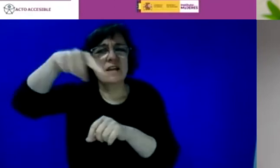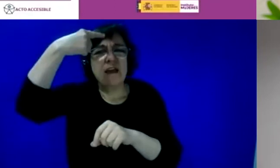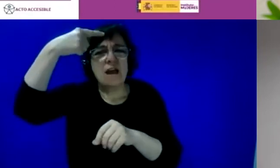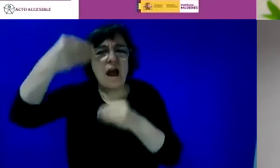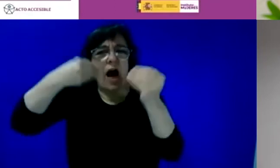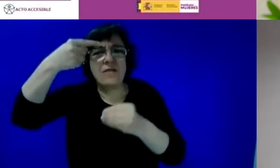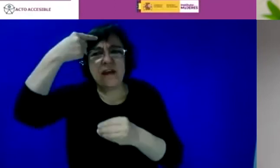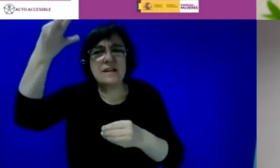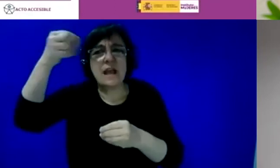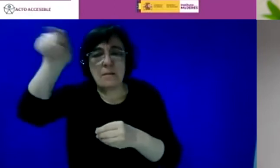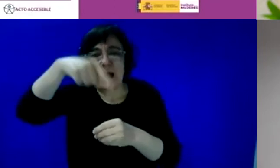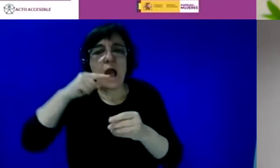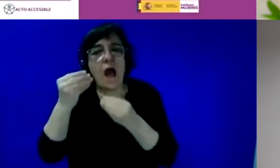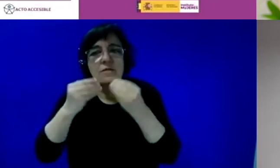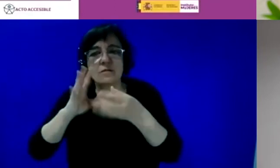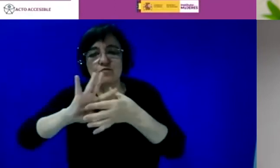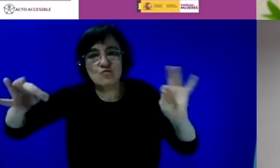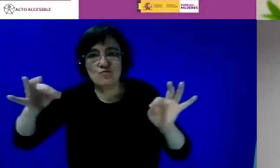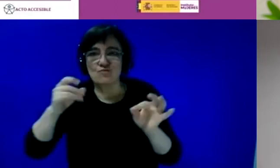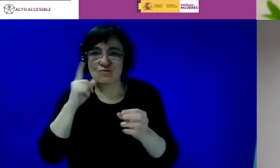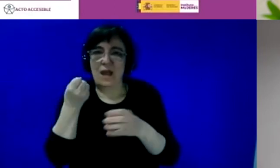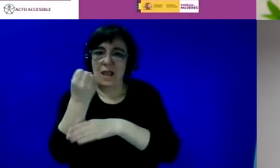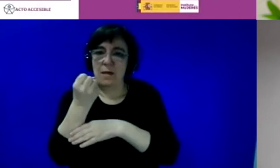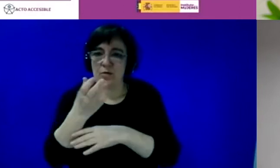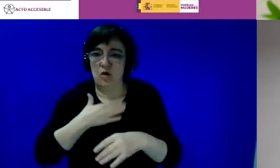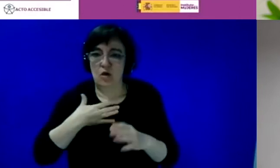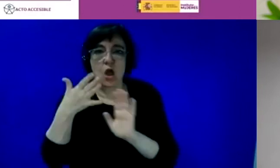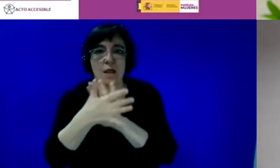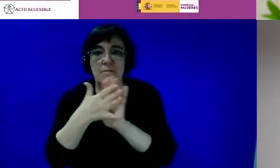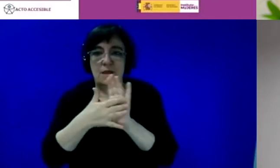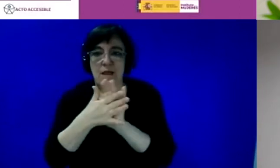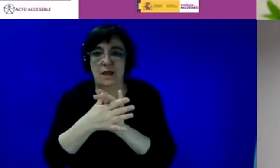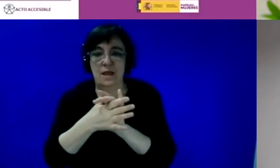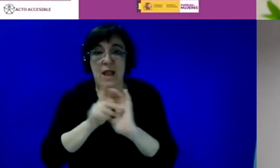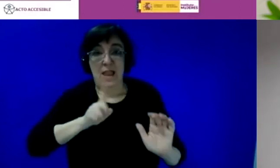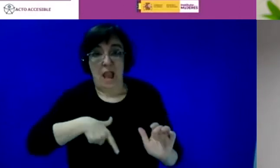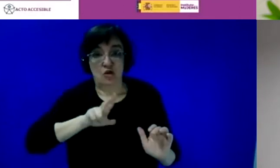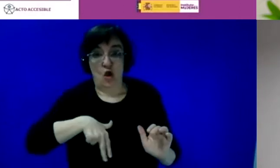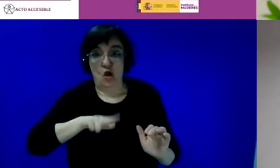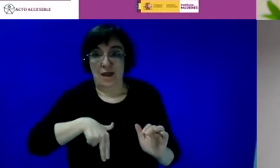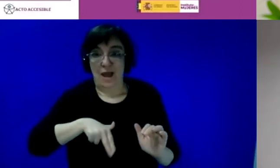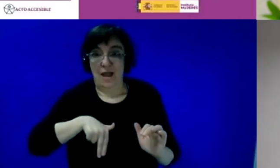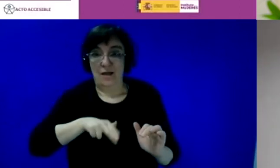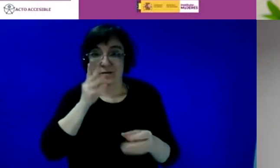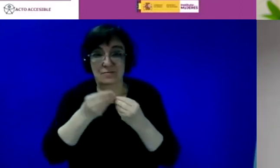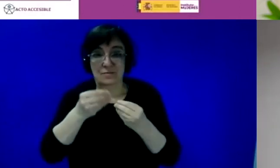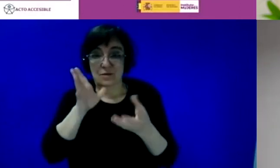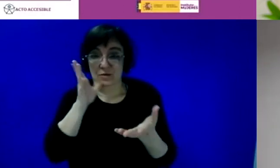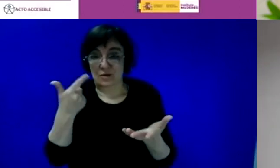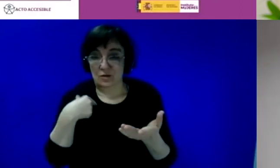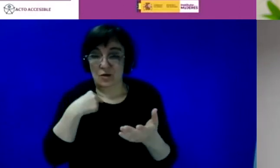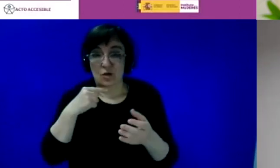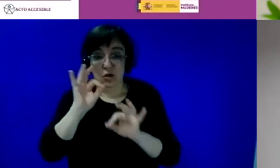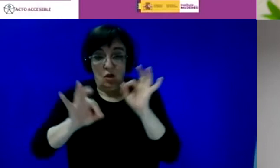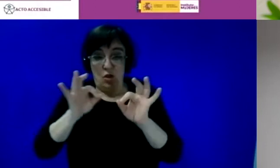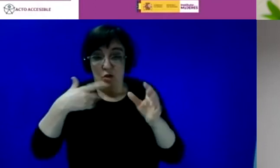I'm speaking to you directly today from Latvia, where I'm here with our member Sustento. Our colleagues have also been in direct discussions